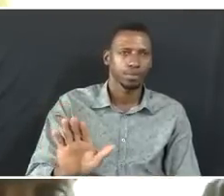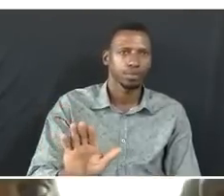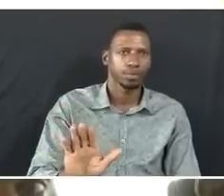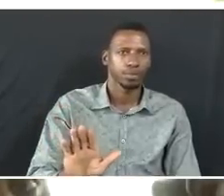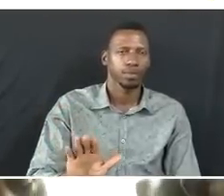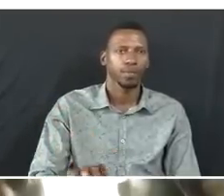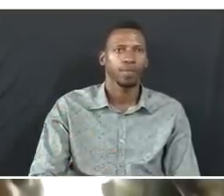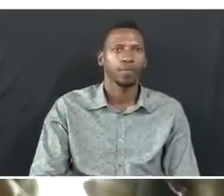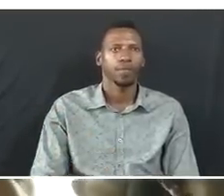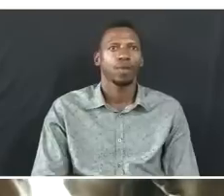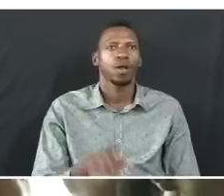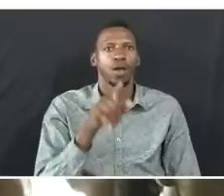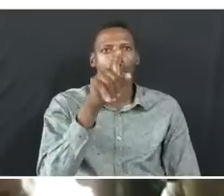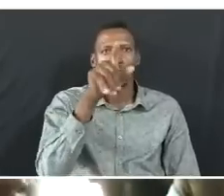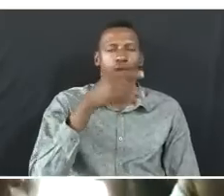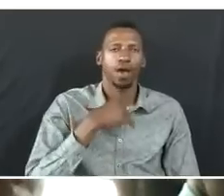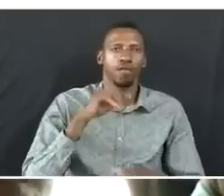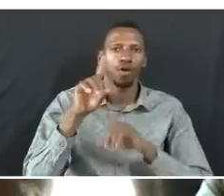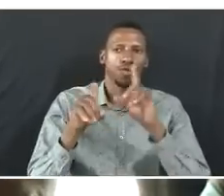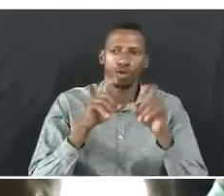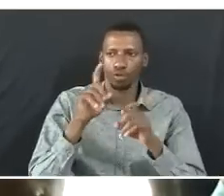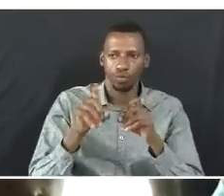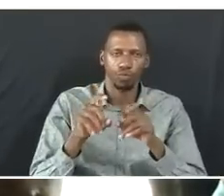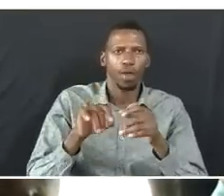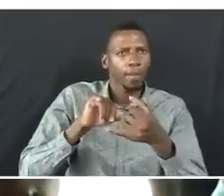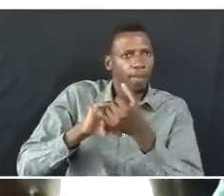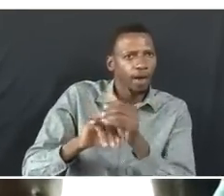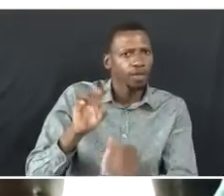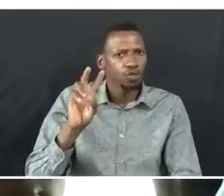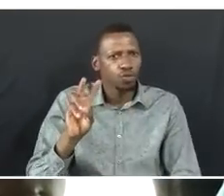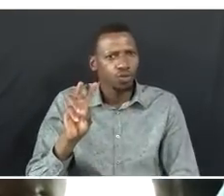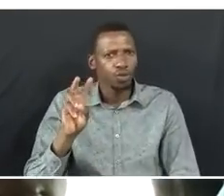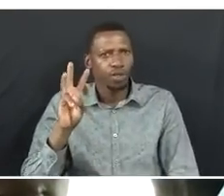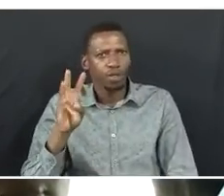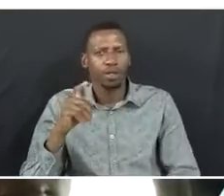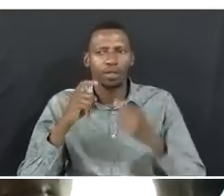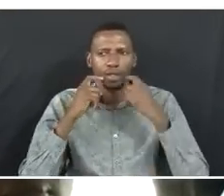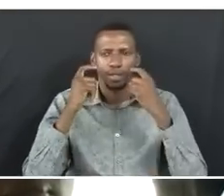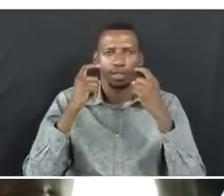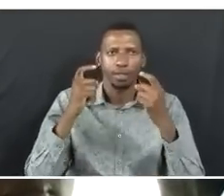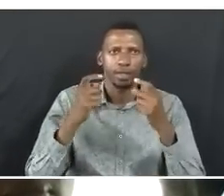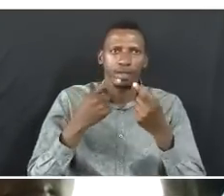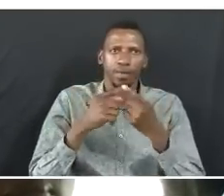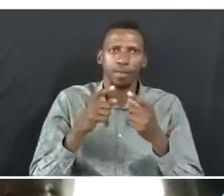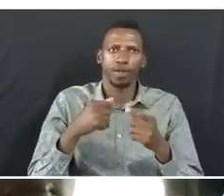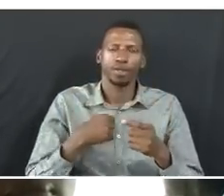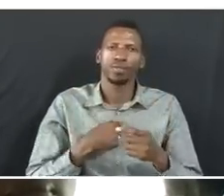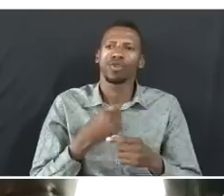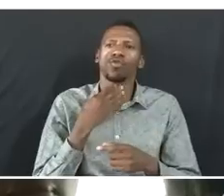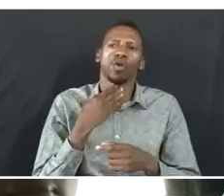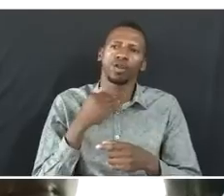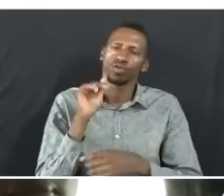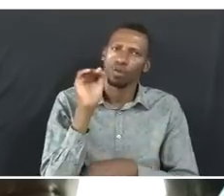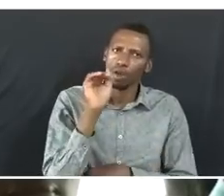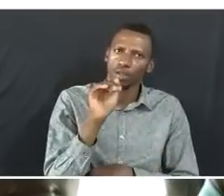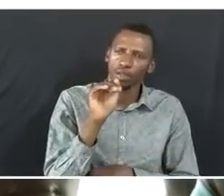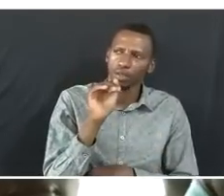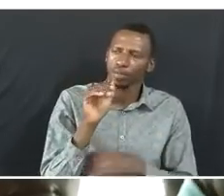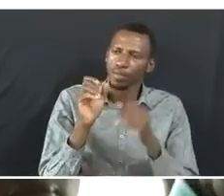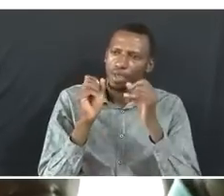Well, polygamy is a sin, but I want to find out, for those who are already